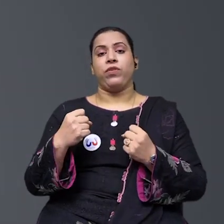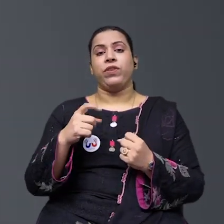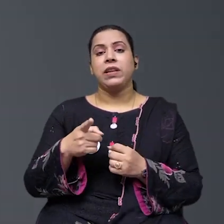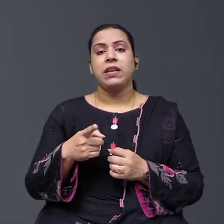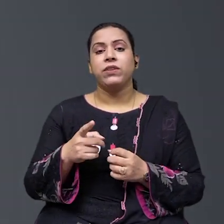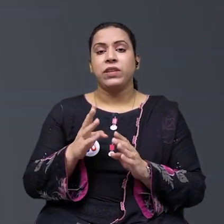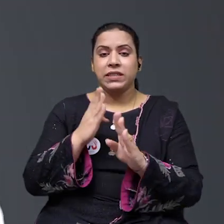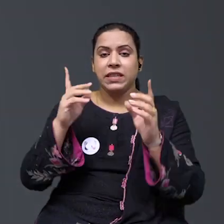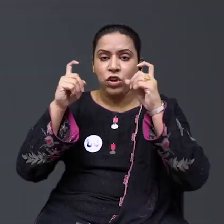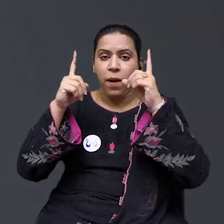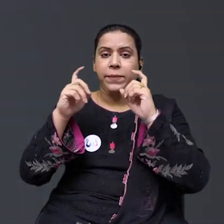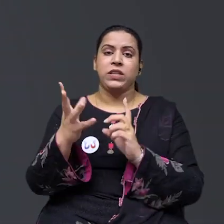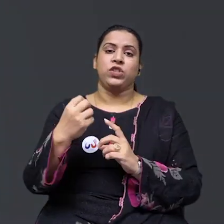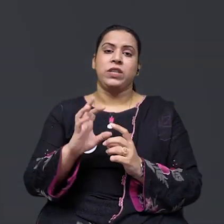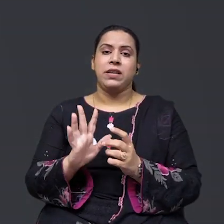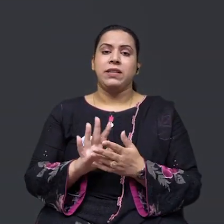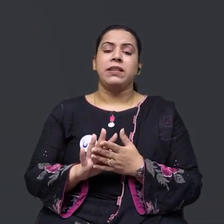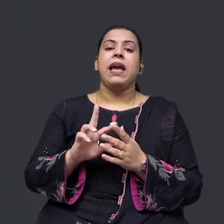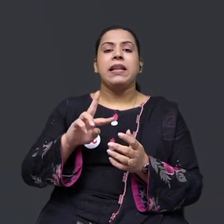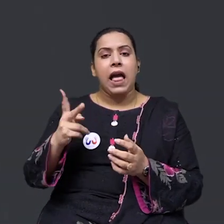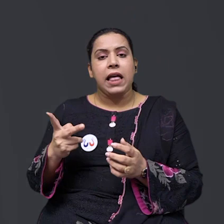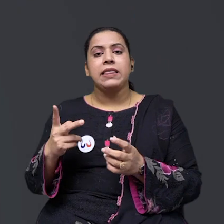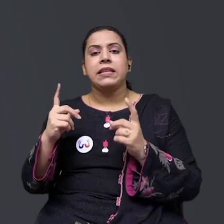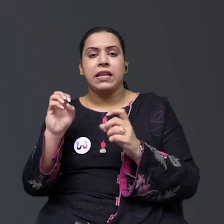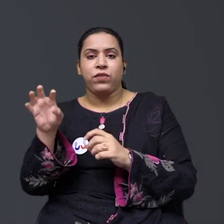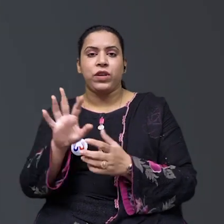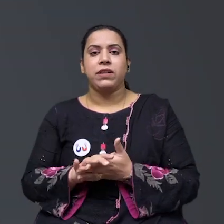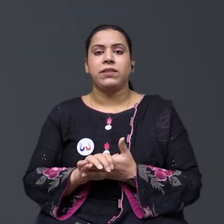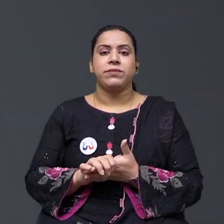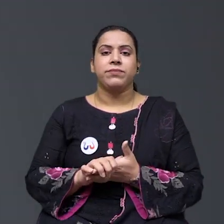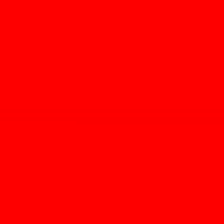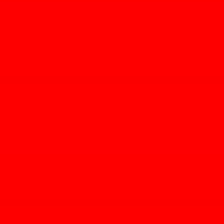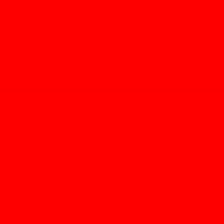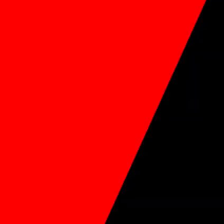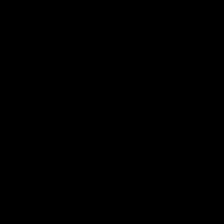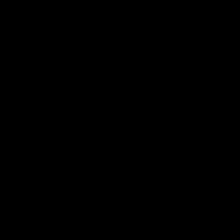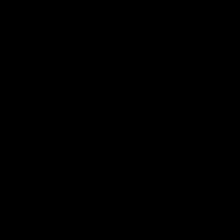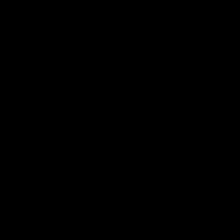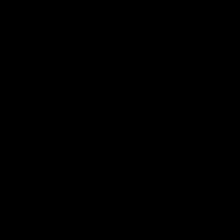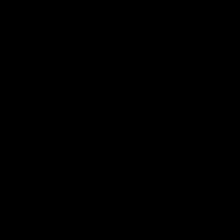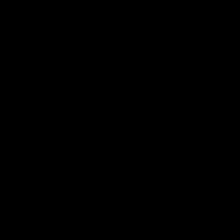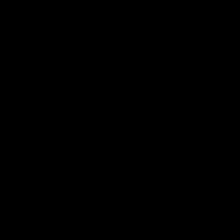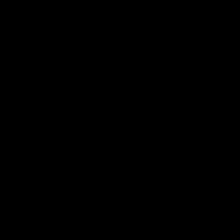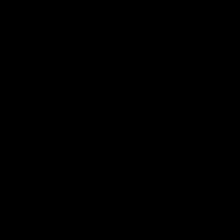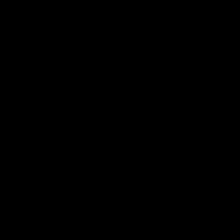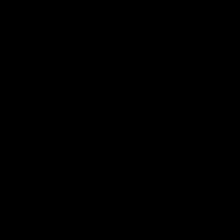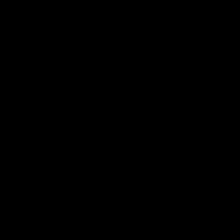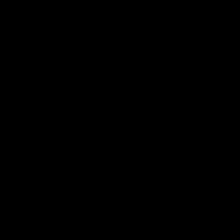confident in your ability to take your pictures and never compare yourself to others.